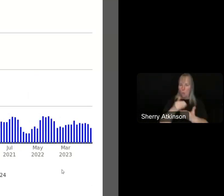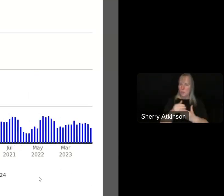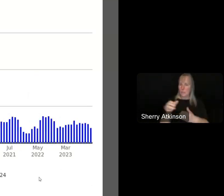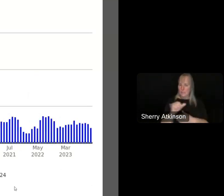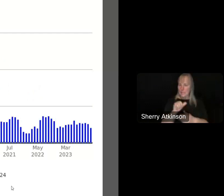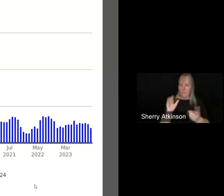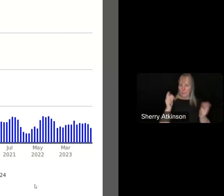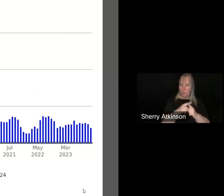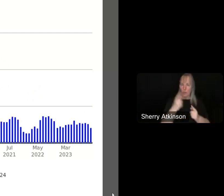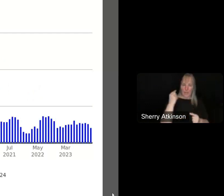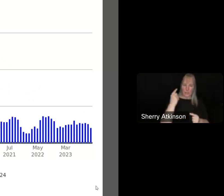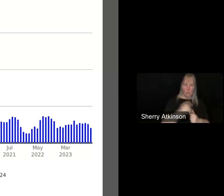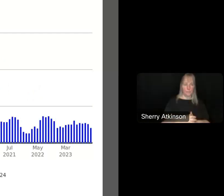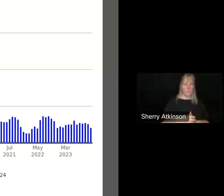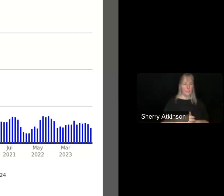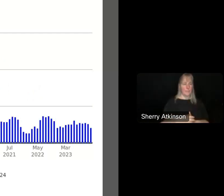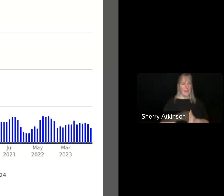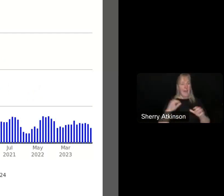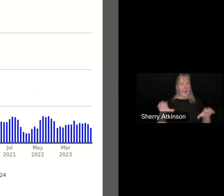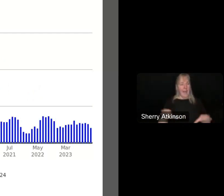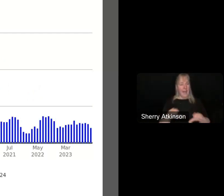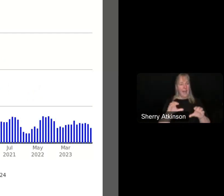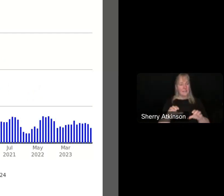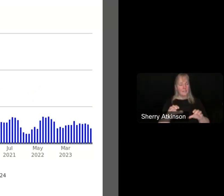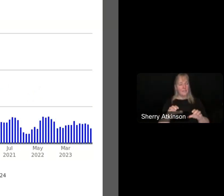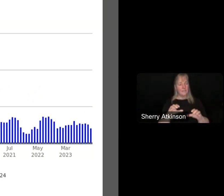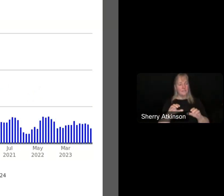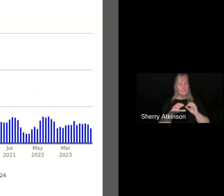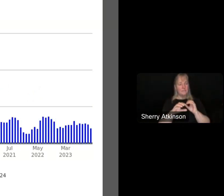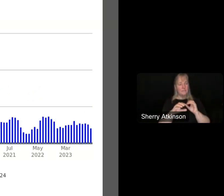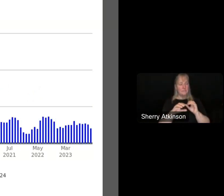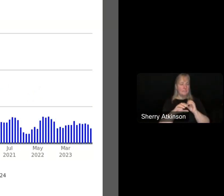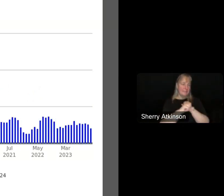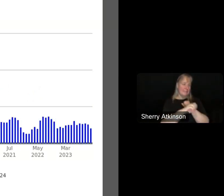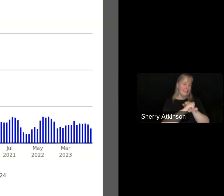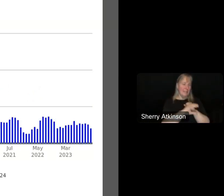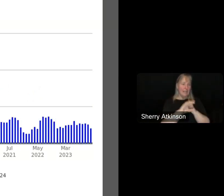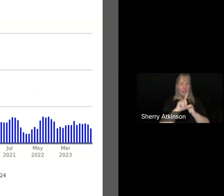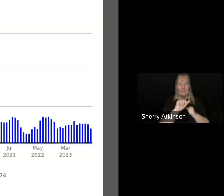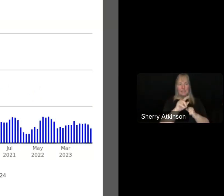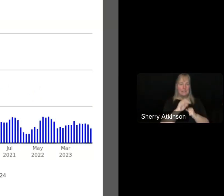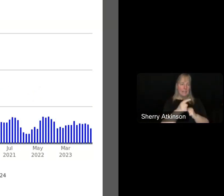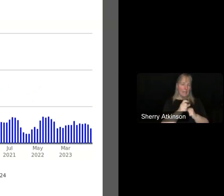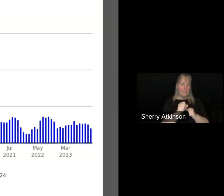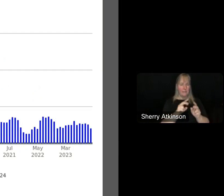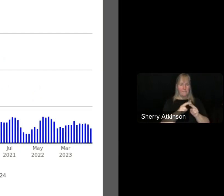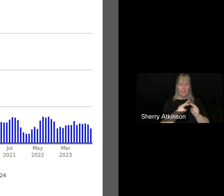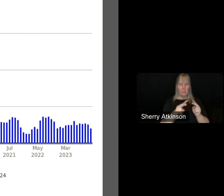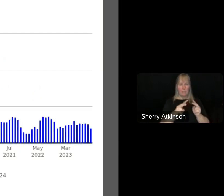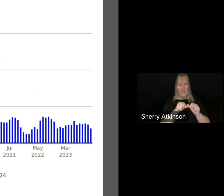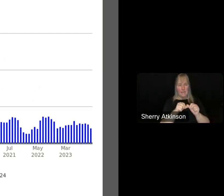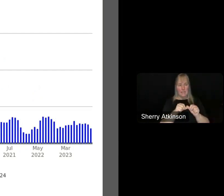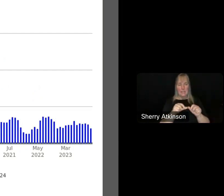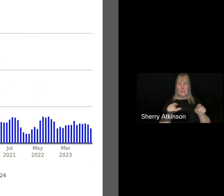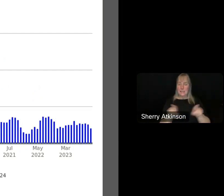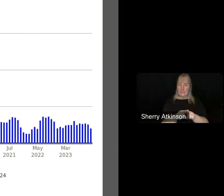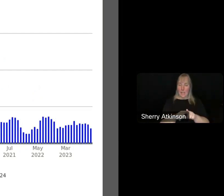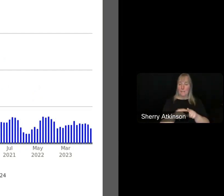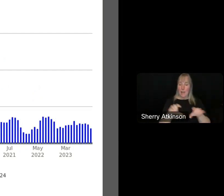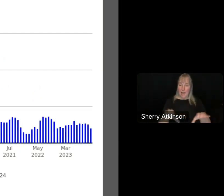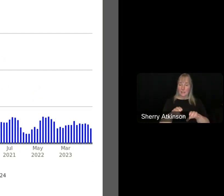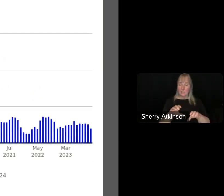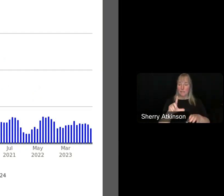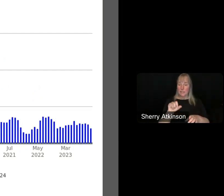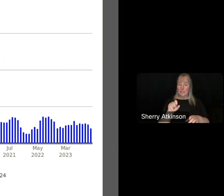Active listings, very steady, pretty much the same active listings these are active listings